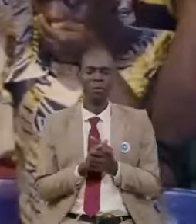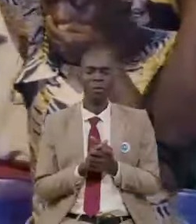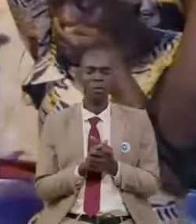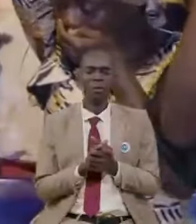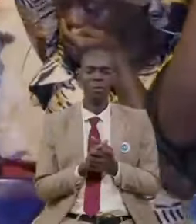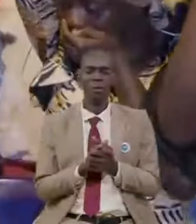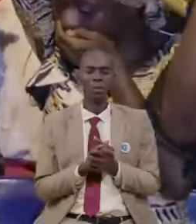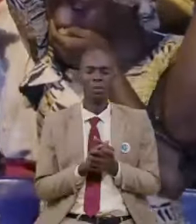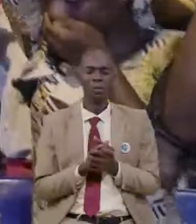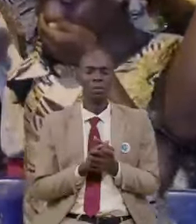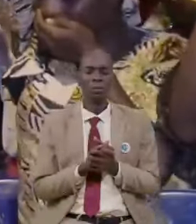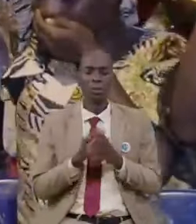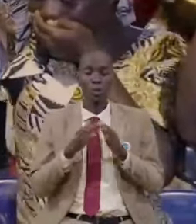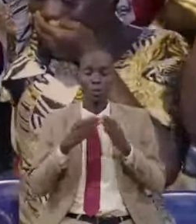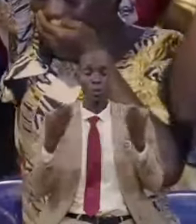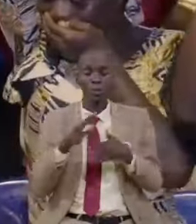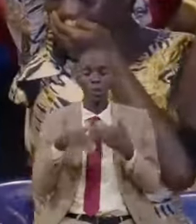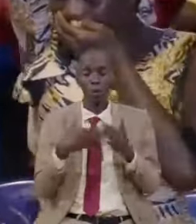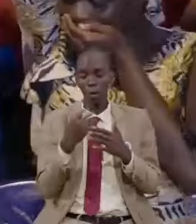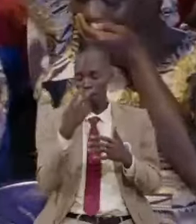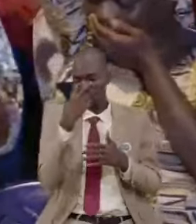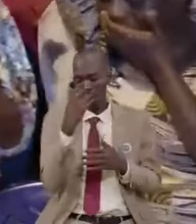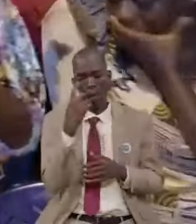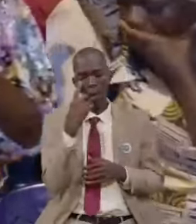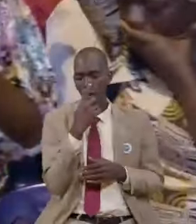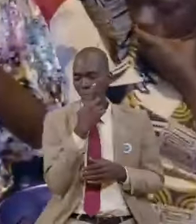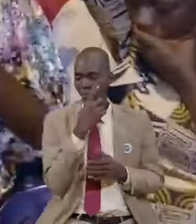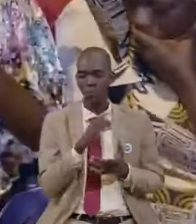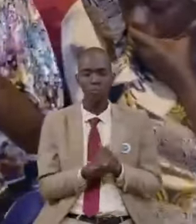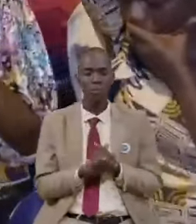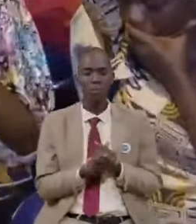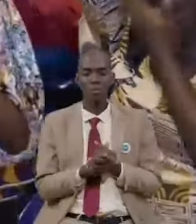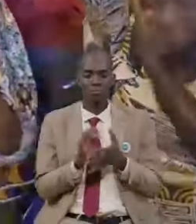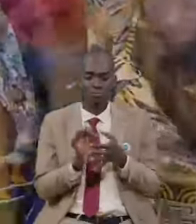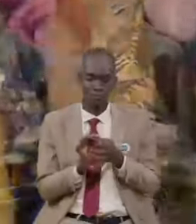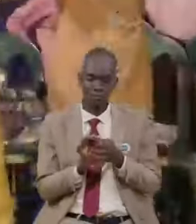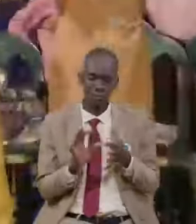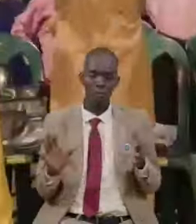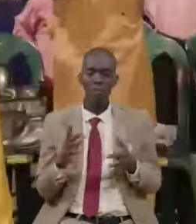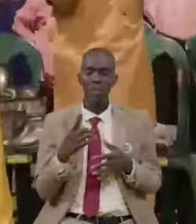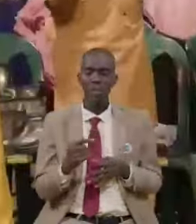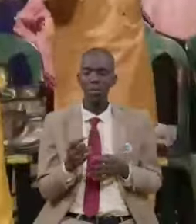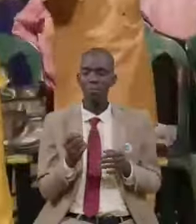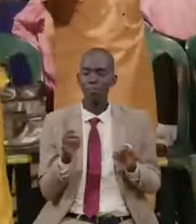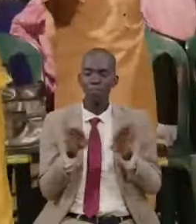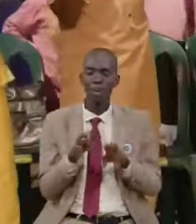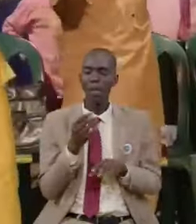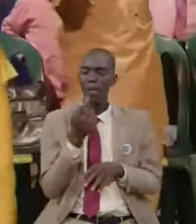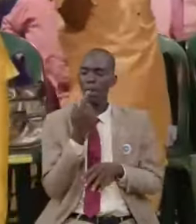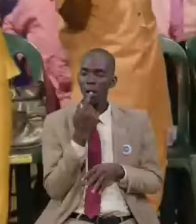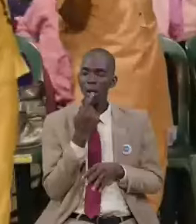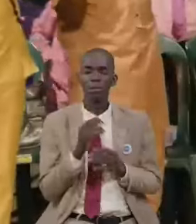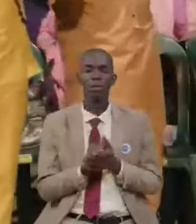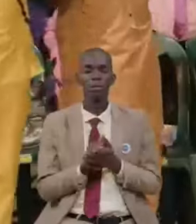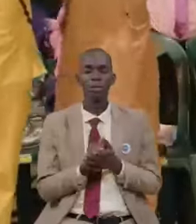Open those blind eyes. Amen. Loose the dumb tongues. Amen. Take the swelling